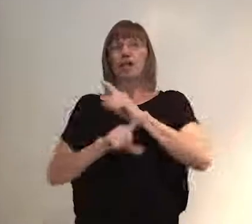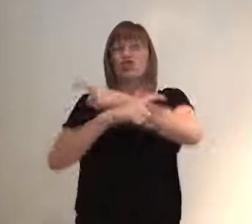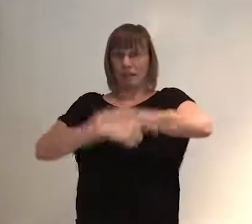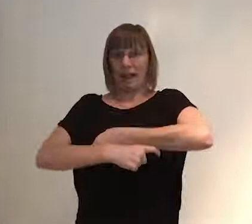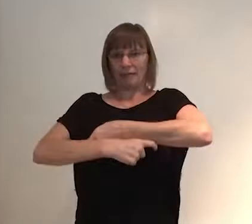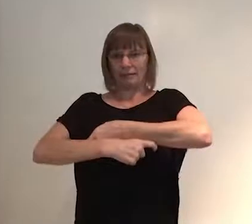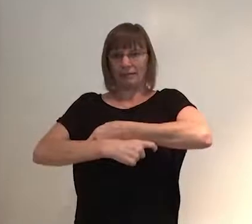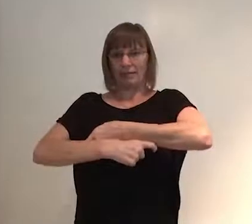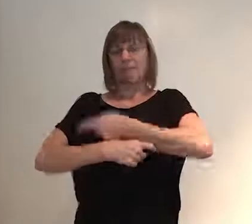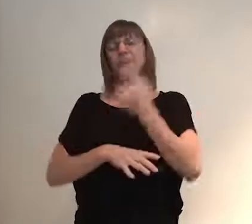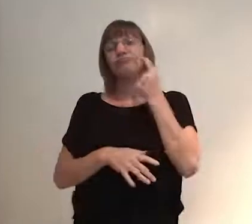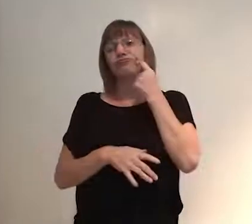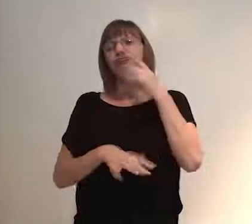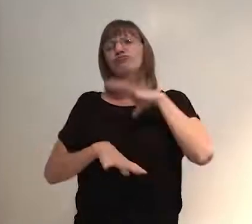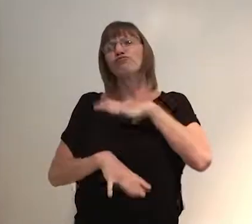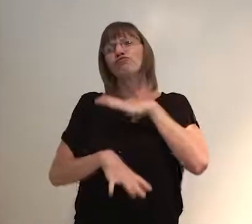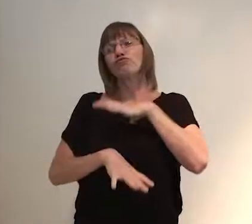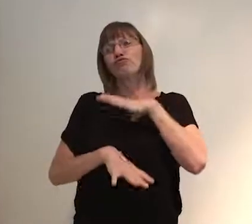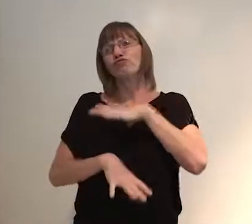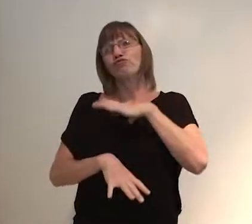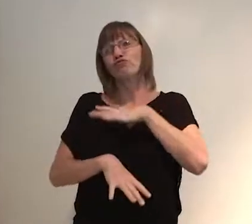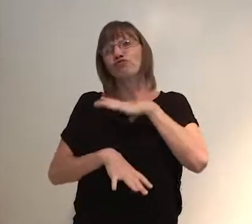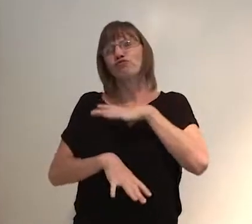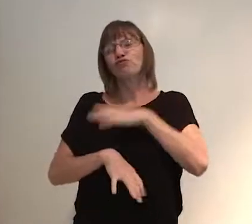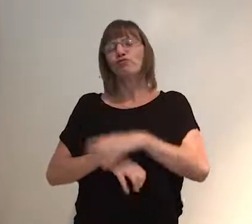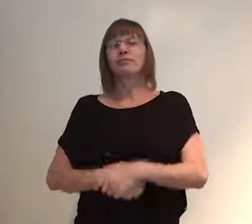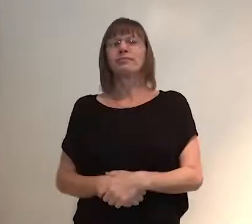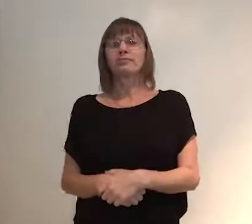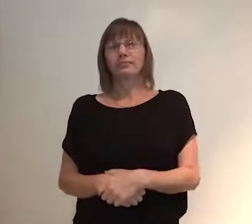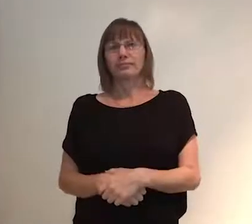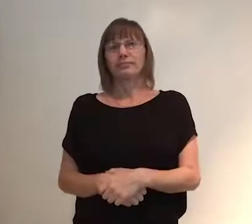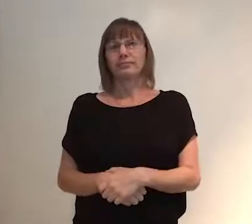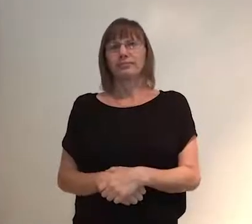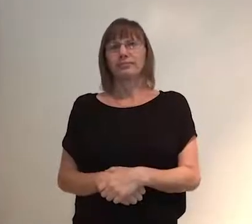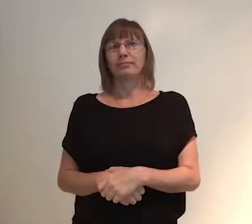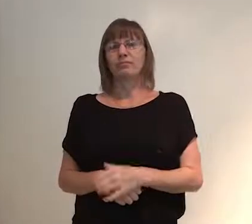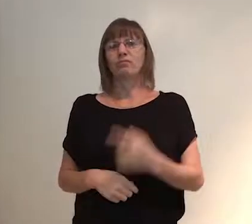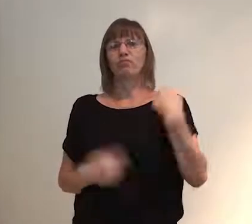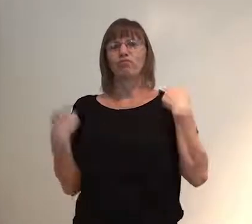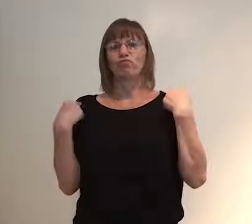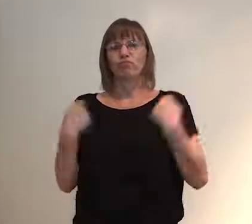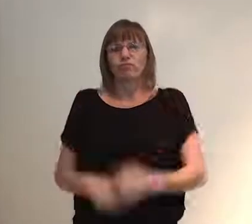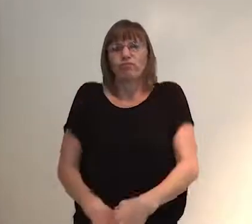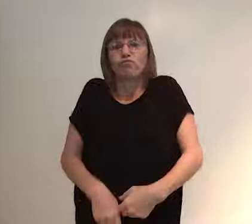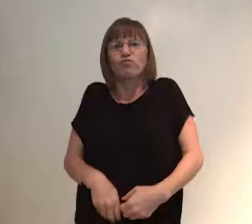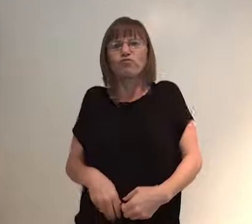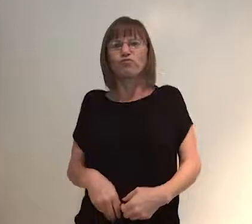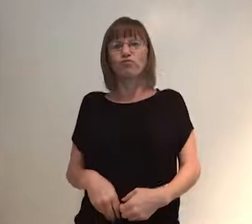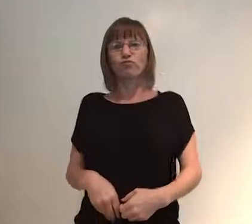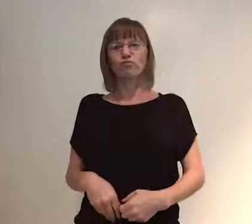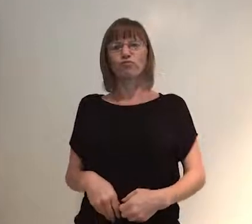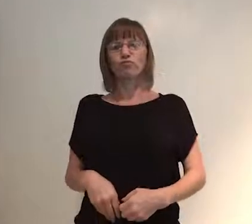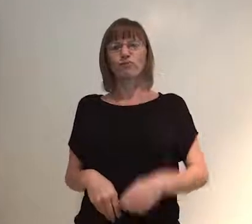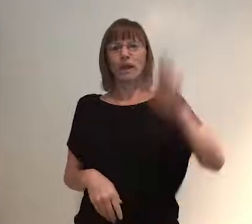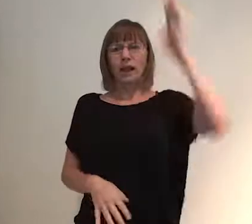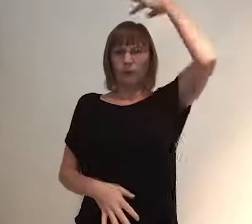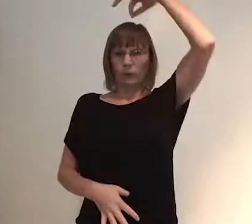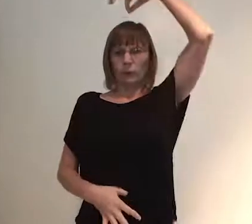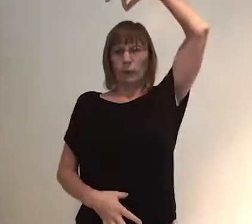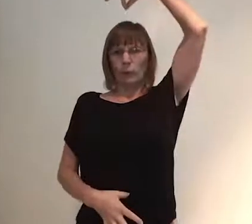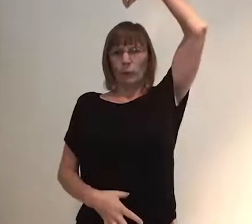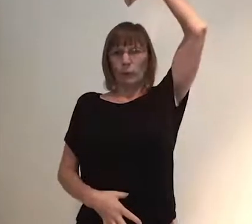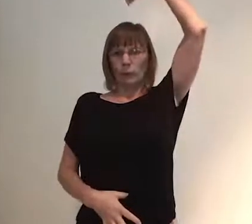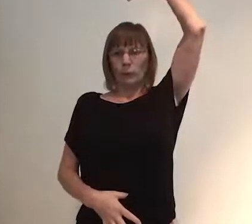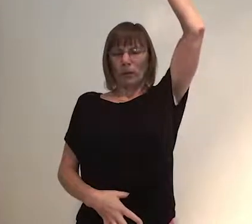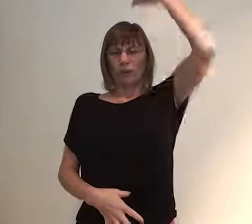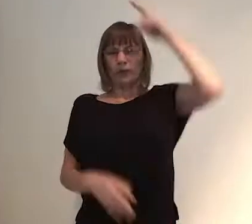nice cross-legged position, nice and easy, a nice easy pose, this is called, and rolling the shoulders back and down, lifting up